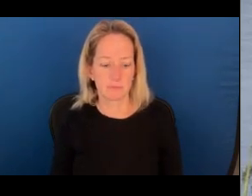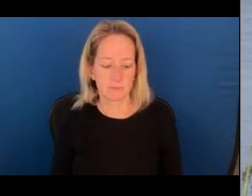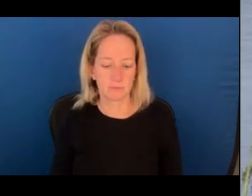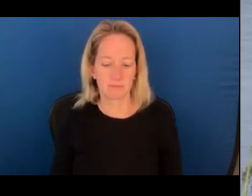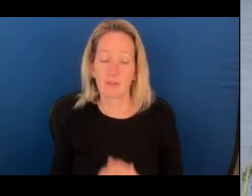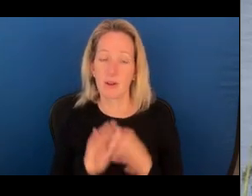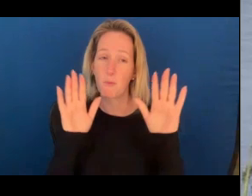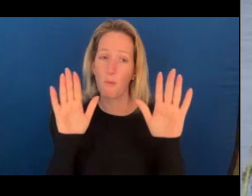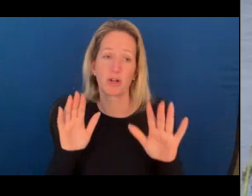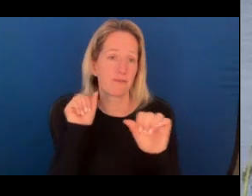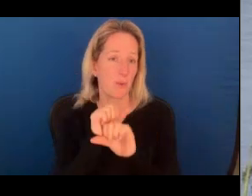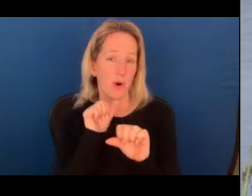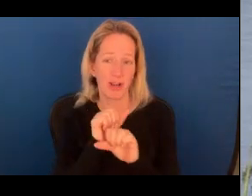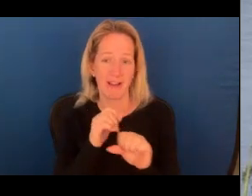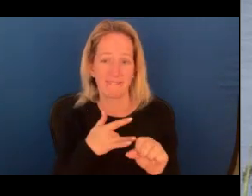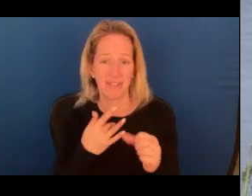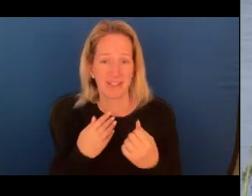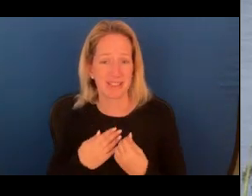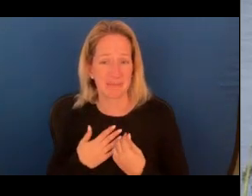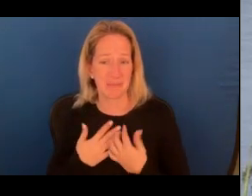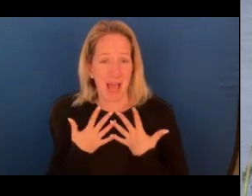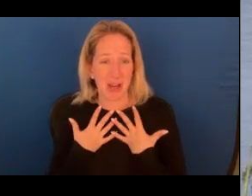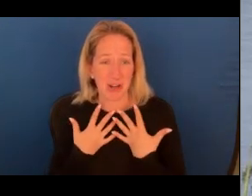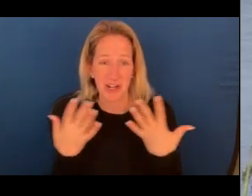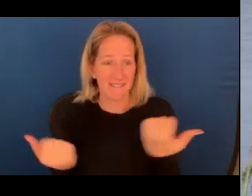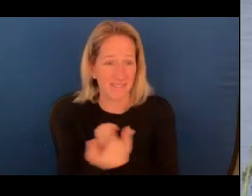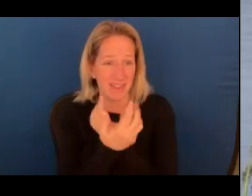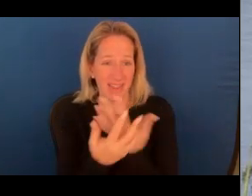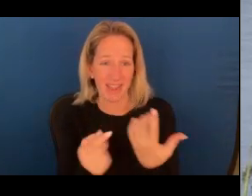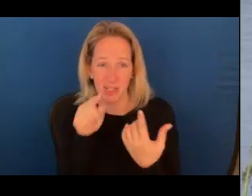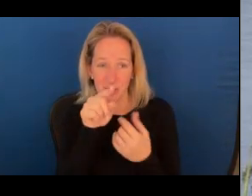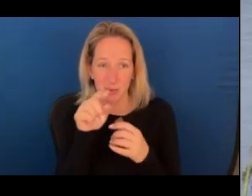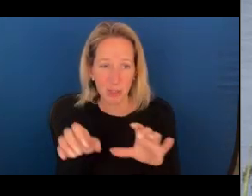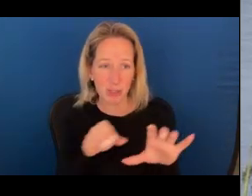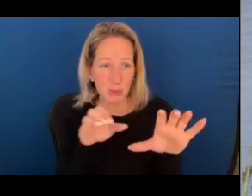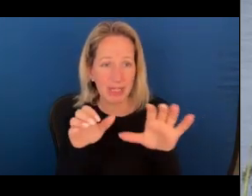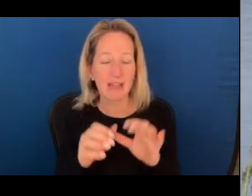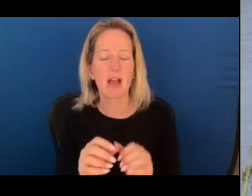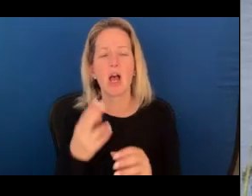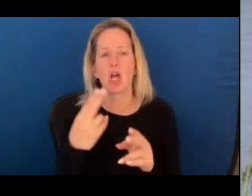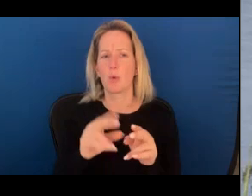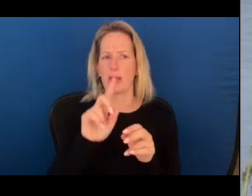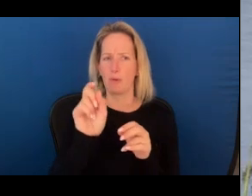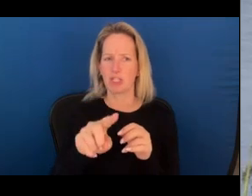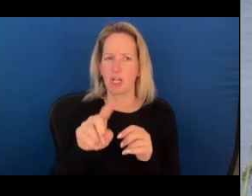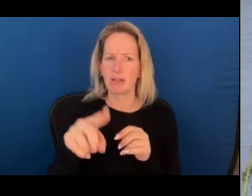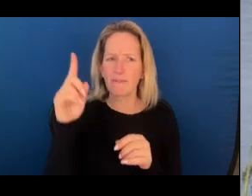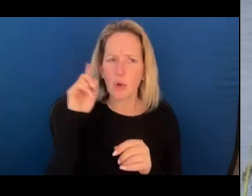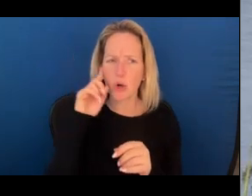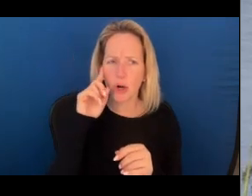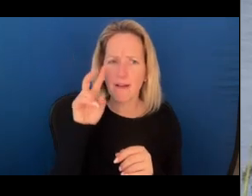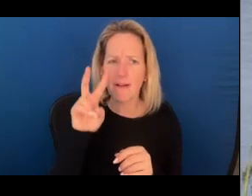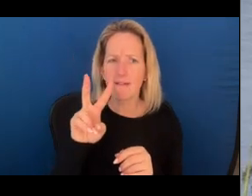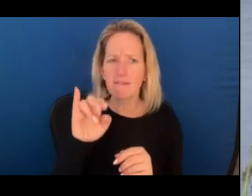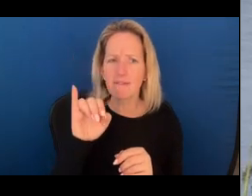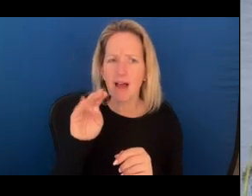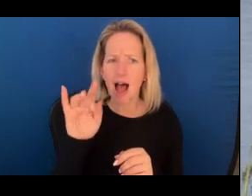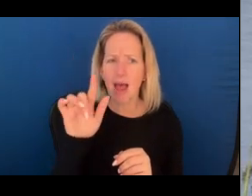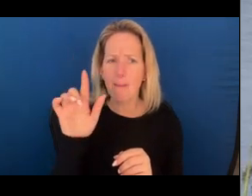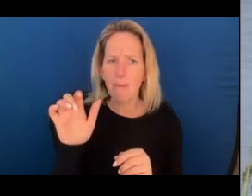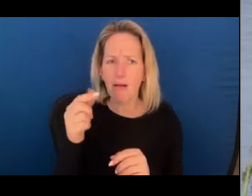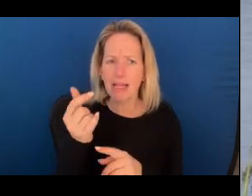Wonderful work. I'm so inspired by all you're doing. Quick question. Have you heard of Viable Gear? It's based out of